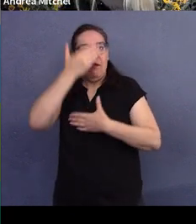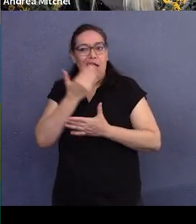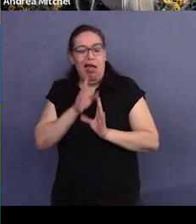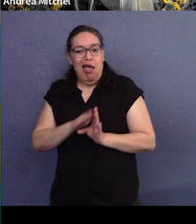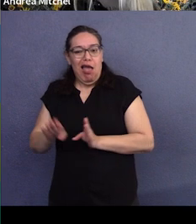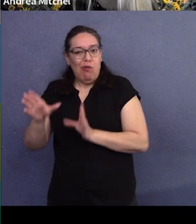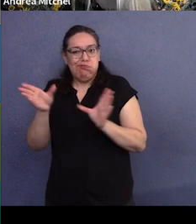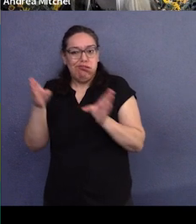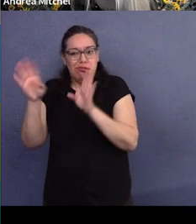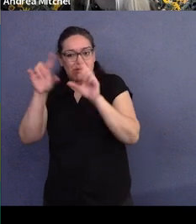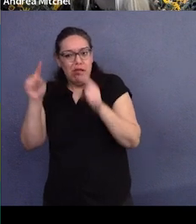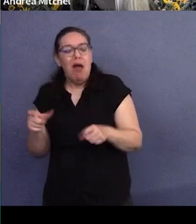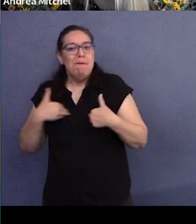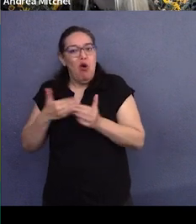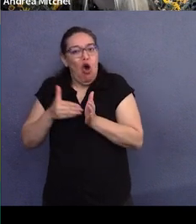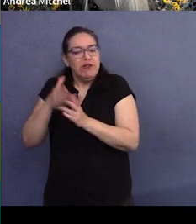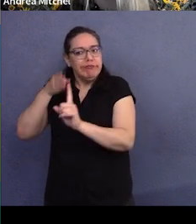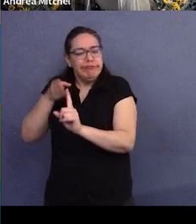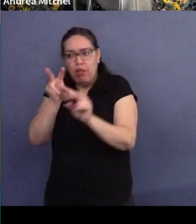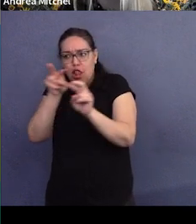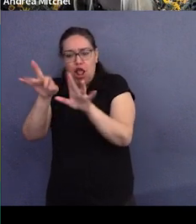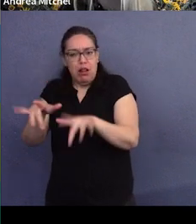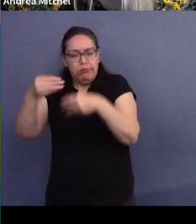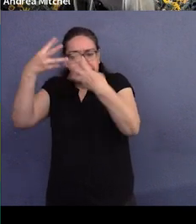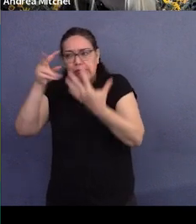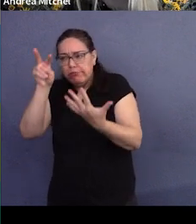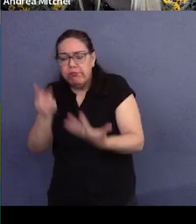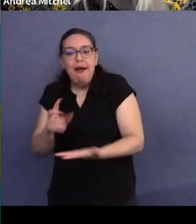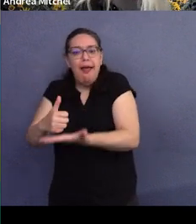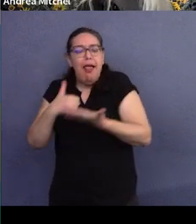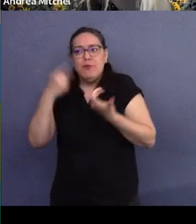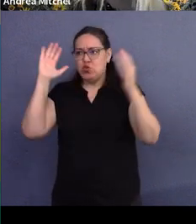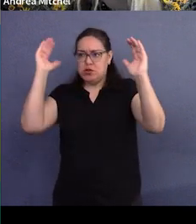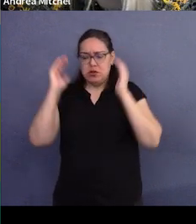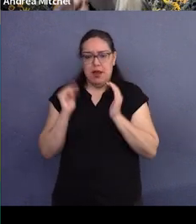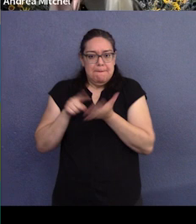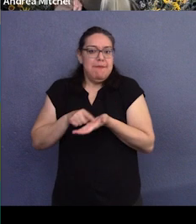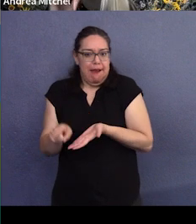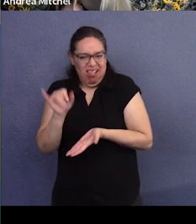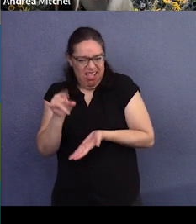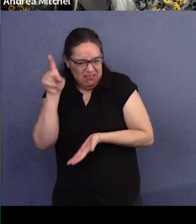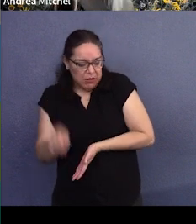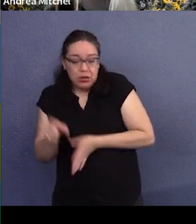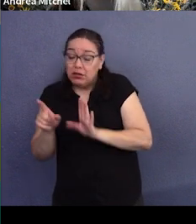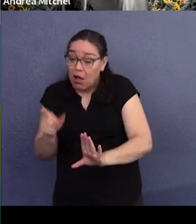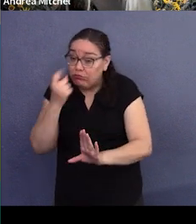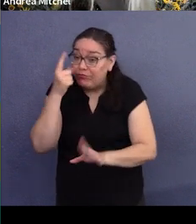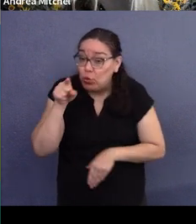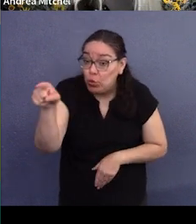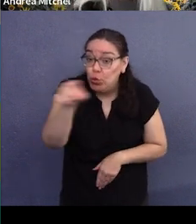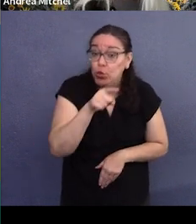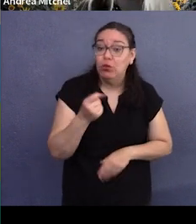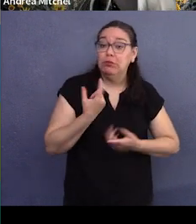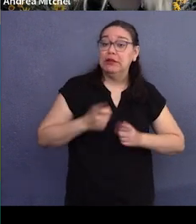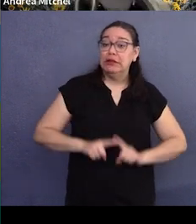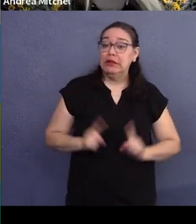websites that I frequently use to find similar pay. Now, you guys are going to be in a little different. I